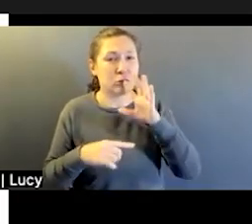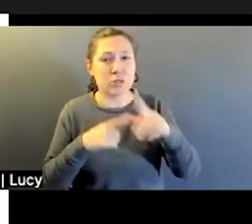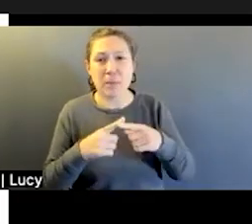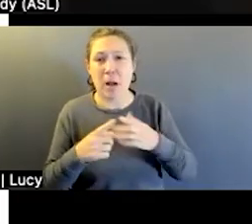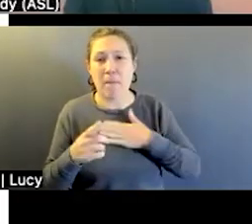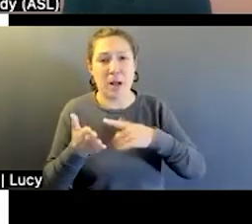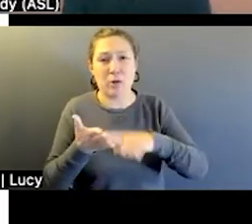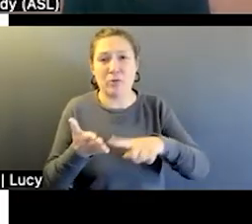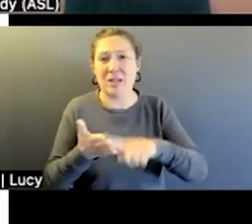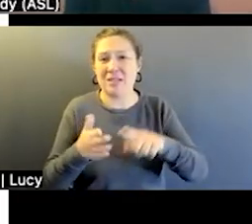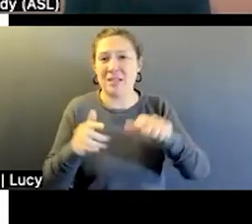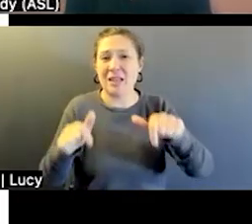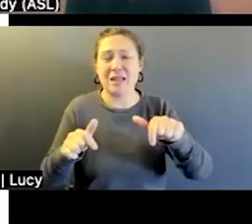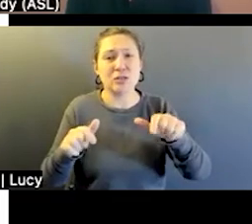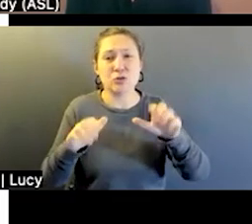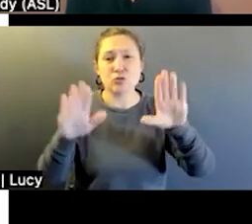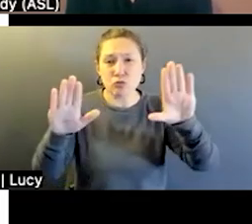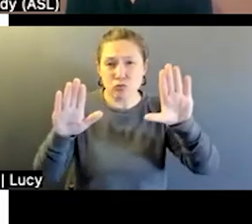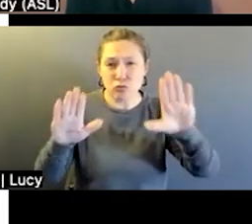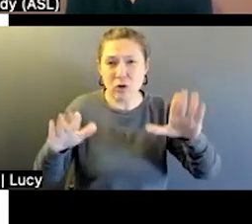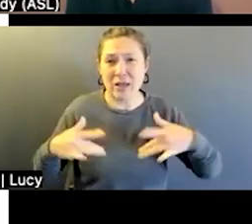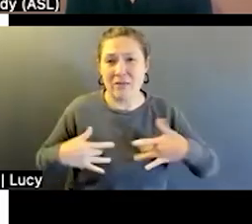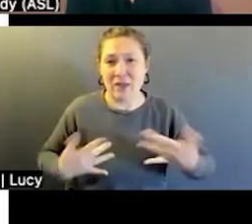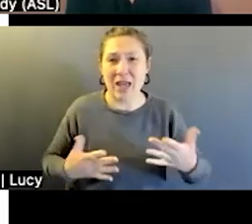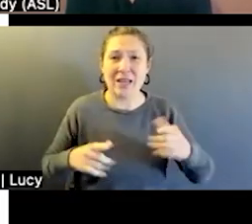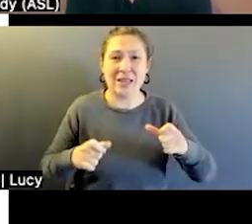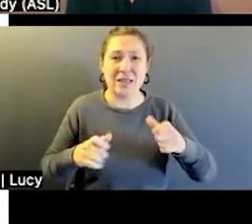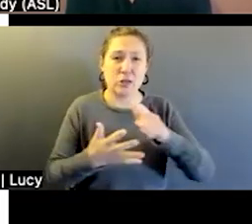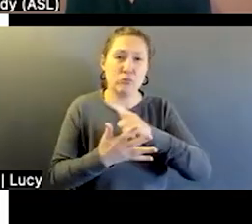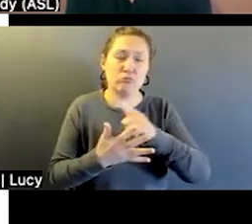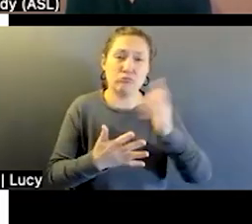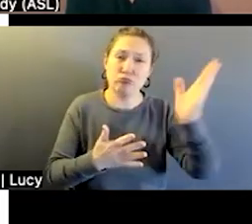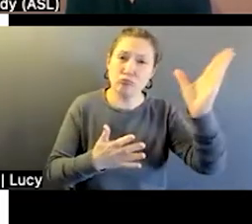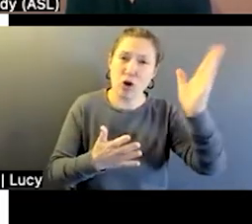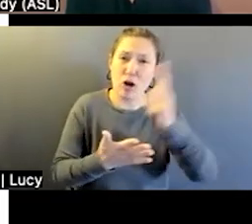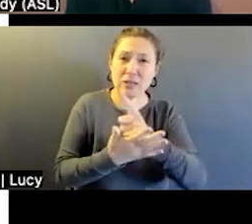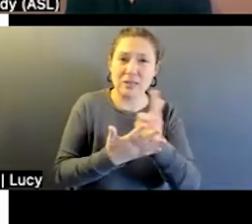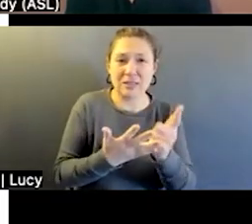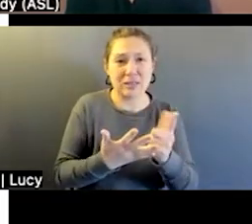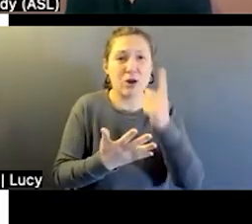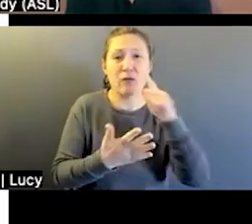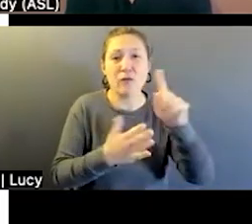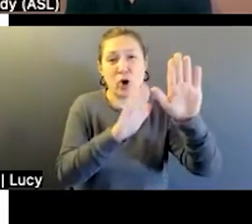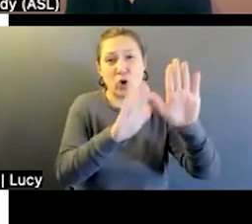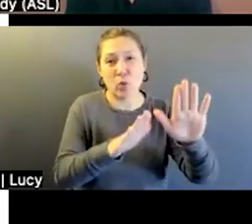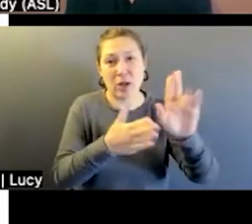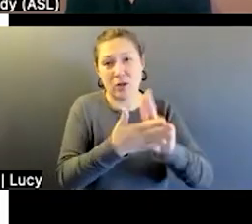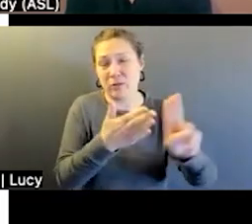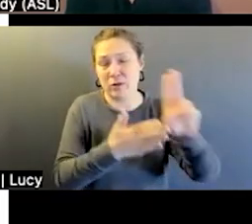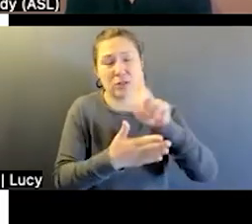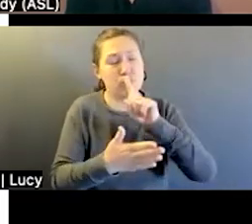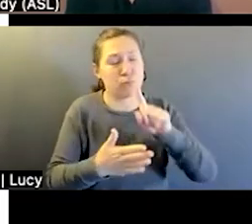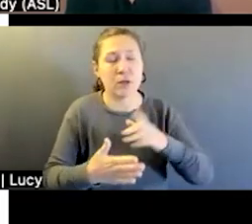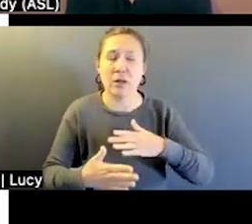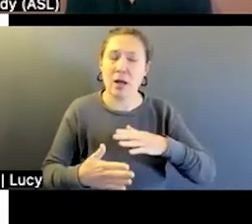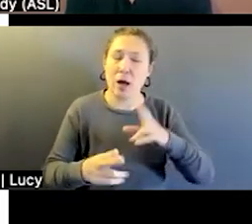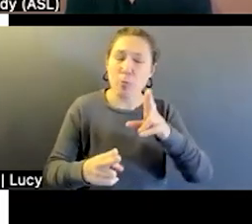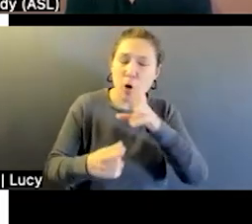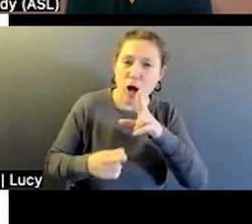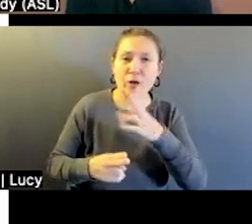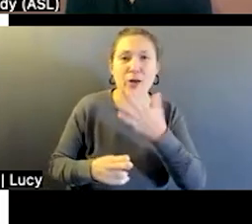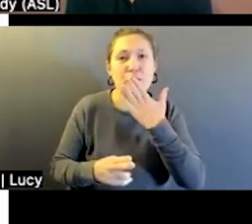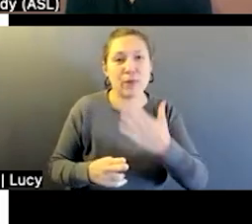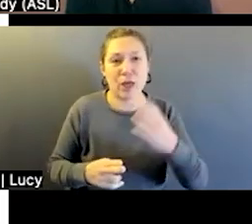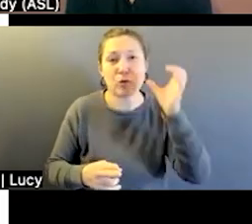prestigious event, such a prestigious talk series in such a great university. Thank you for listening. Last